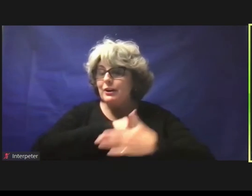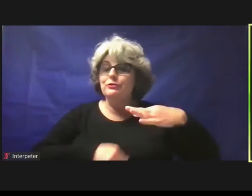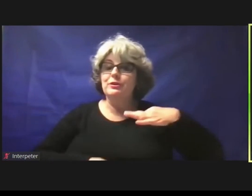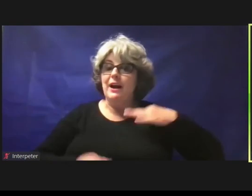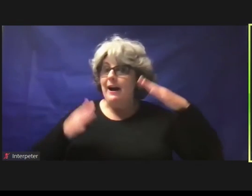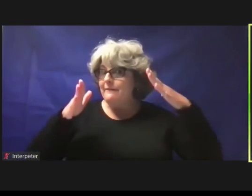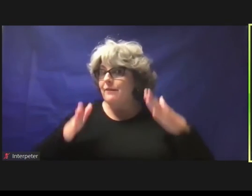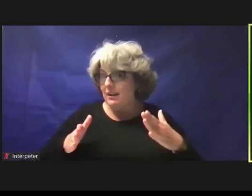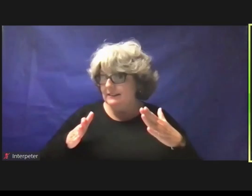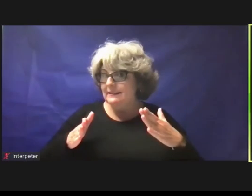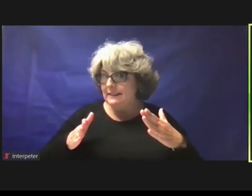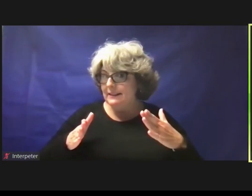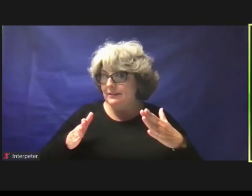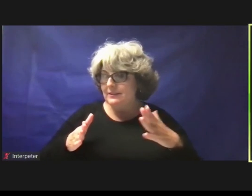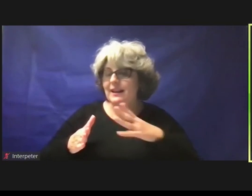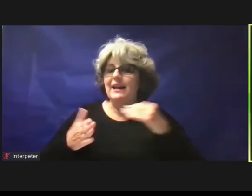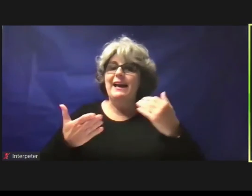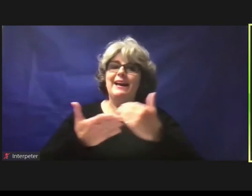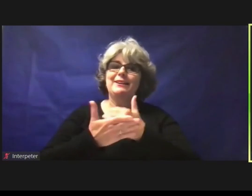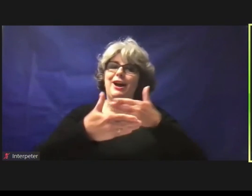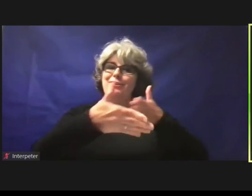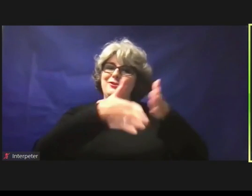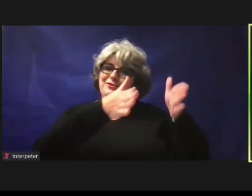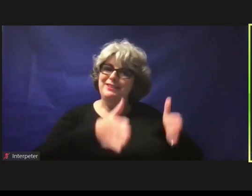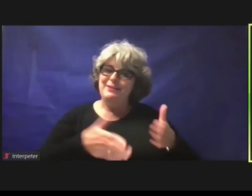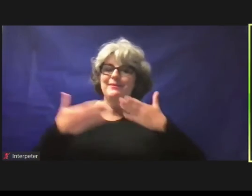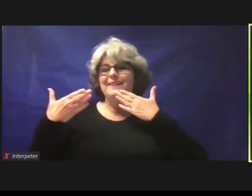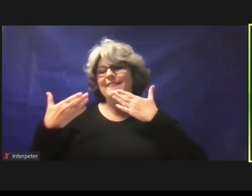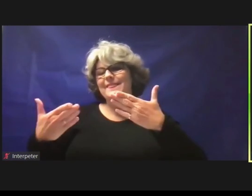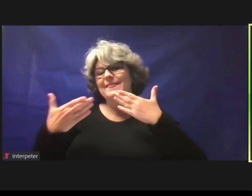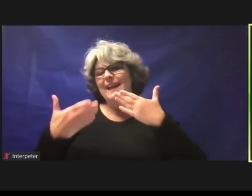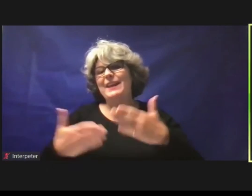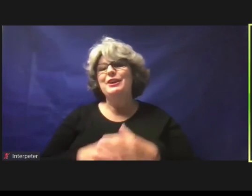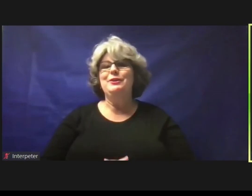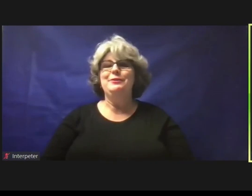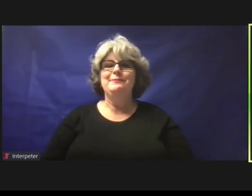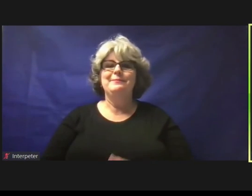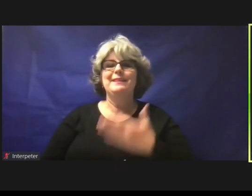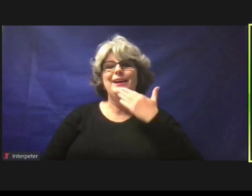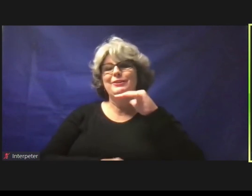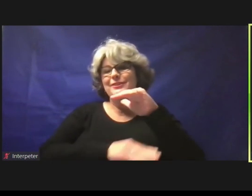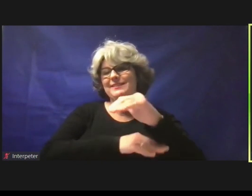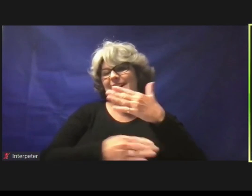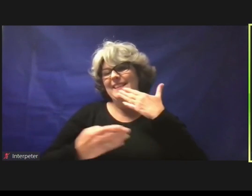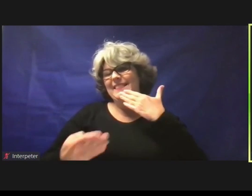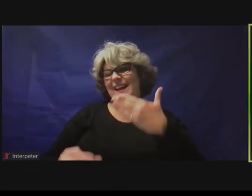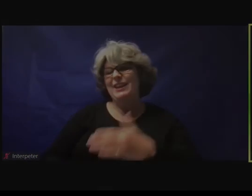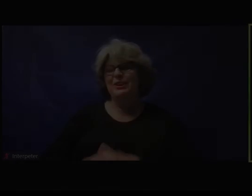volunteers, and our new neighbors. Thank you so much, and good night.